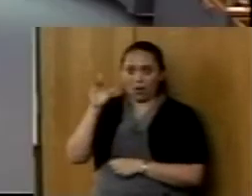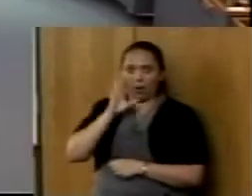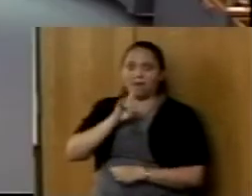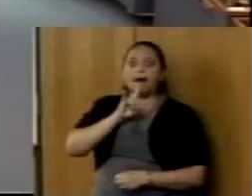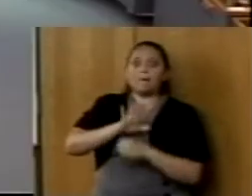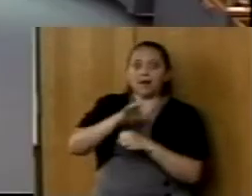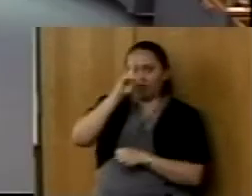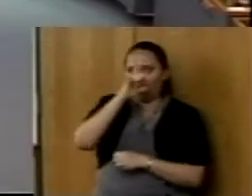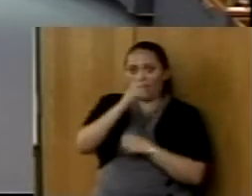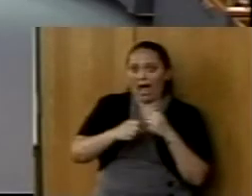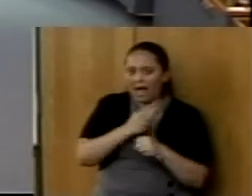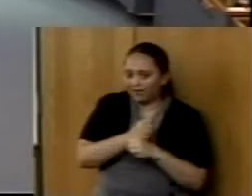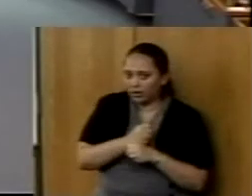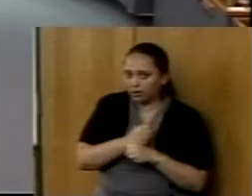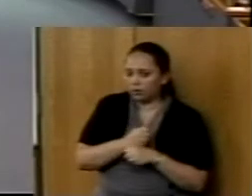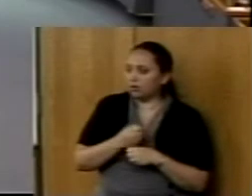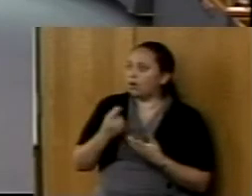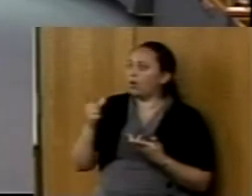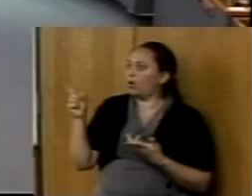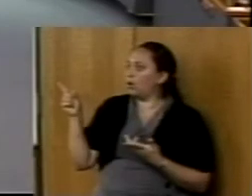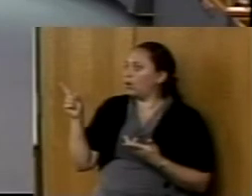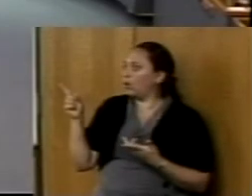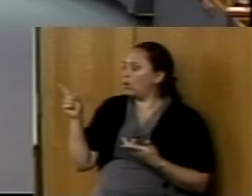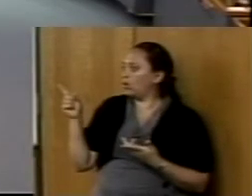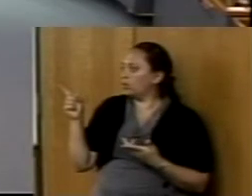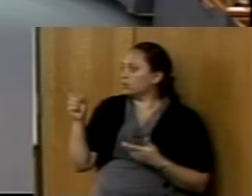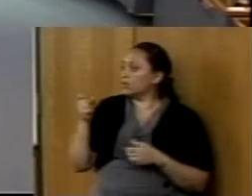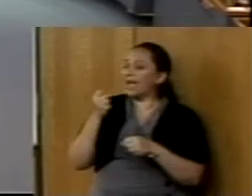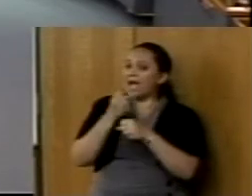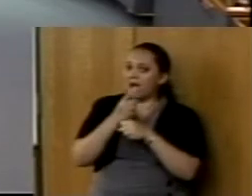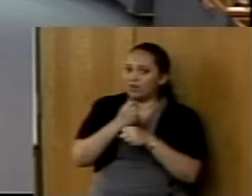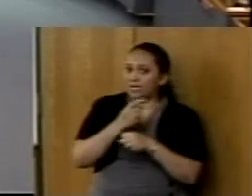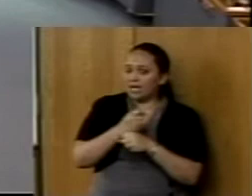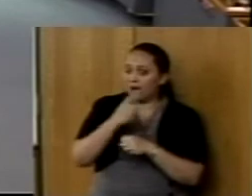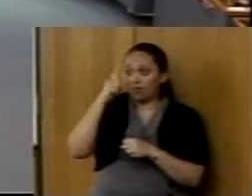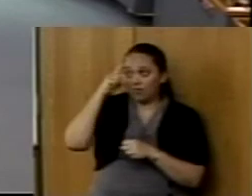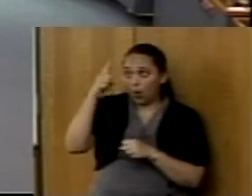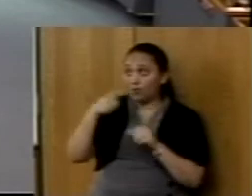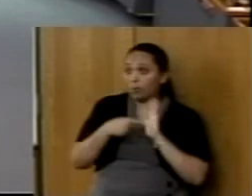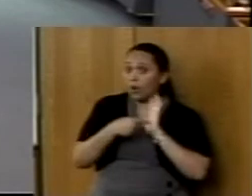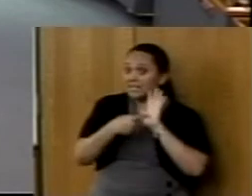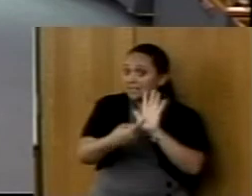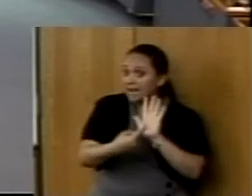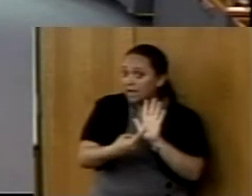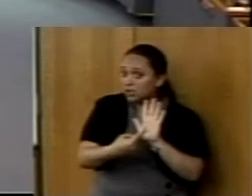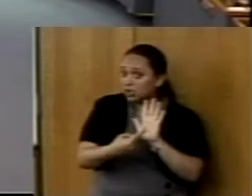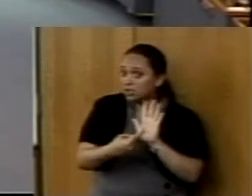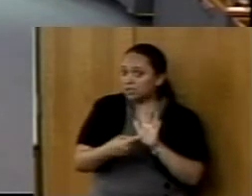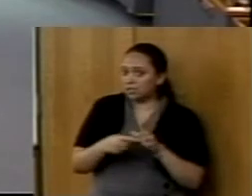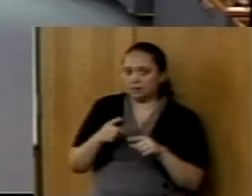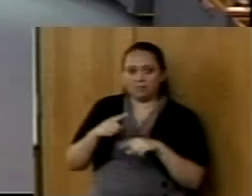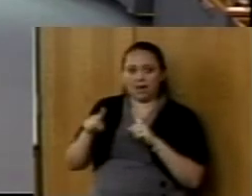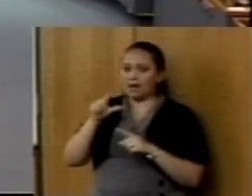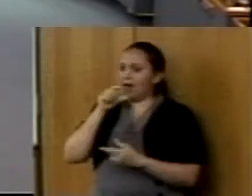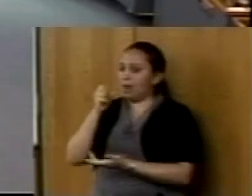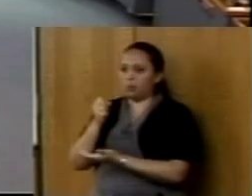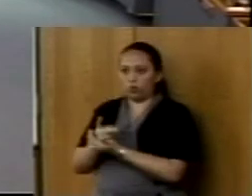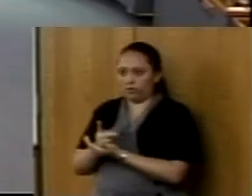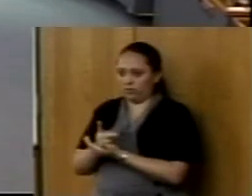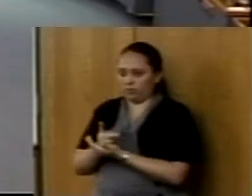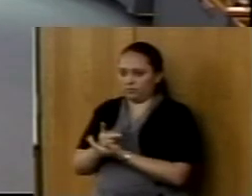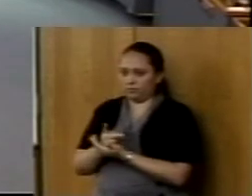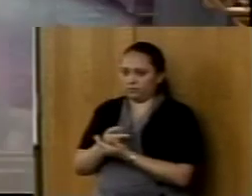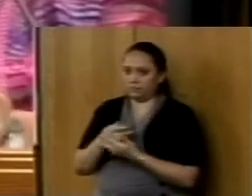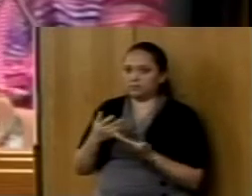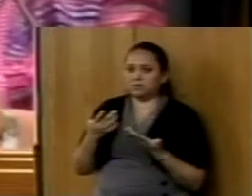year for a presentation or for Yes, just reapproval? for renewal. Presentation. For presentation, not for approval. Yeah, well, presentation